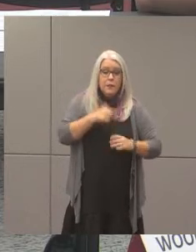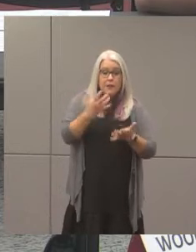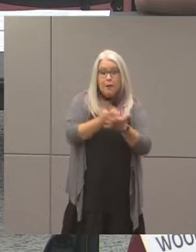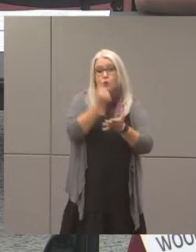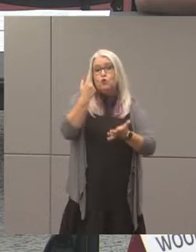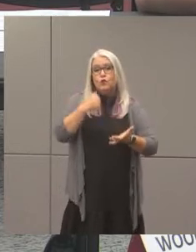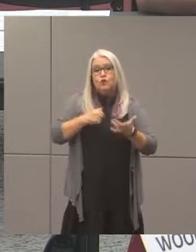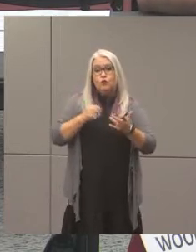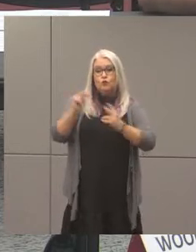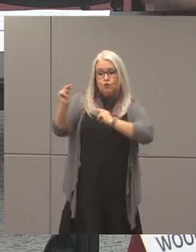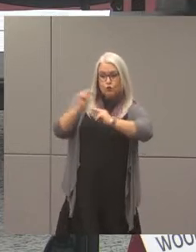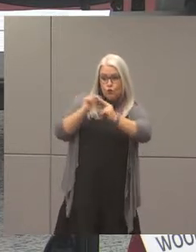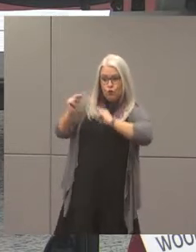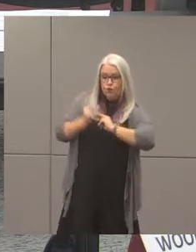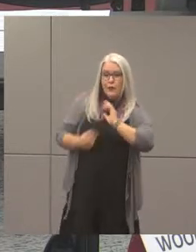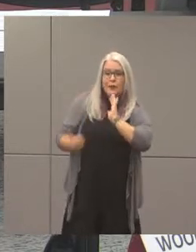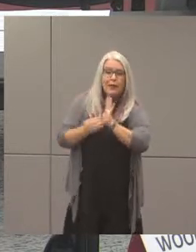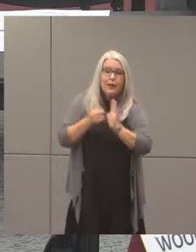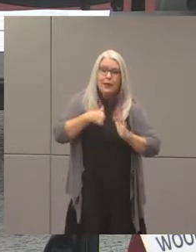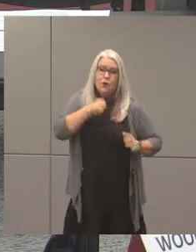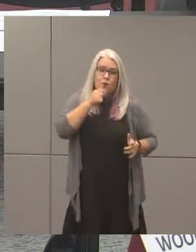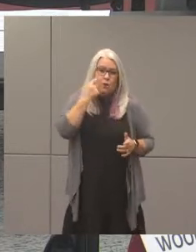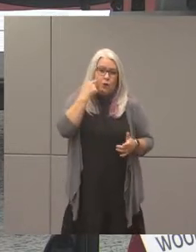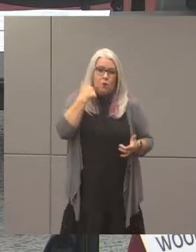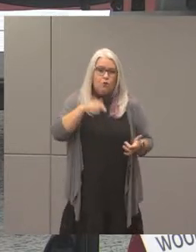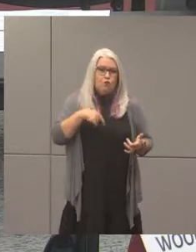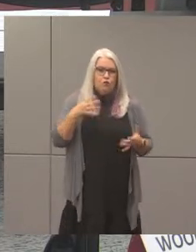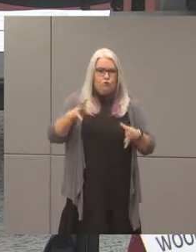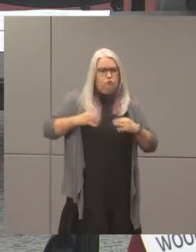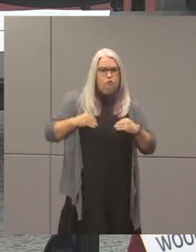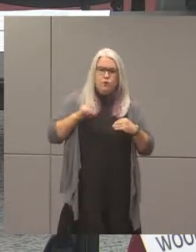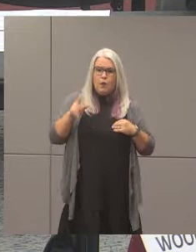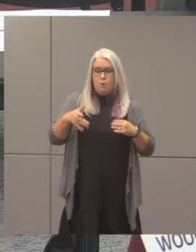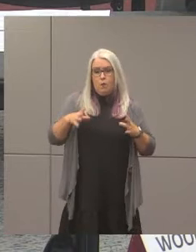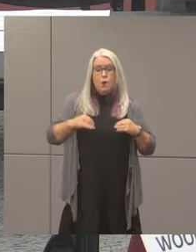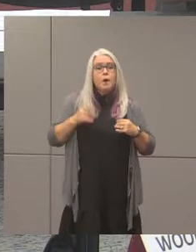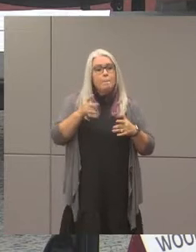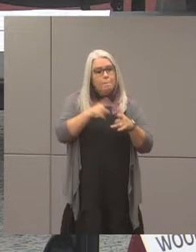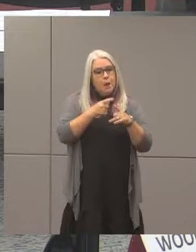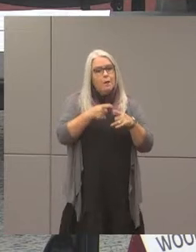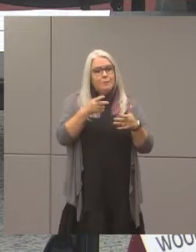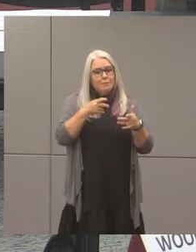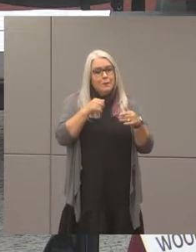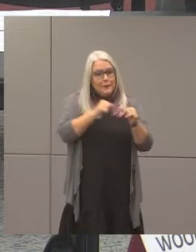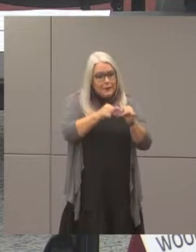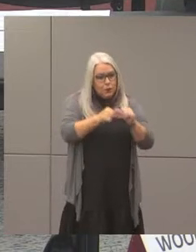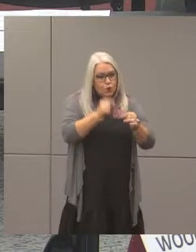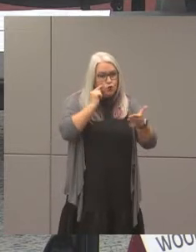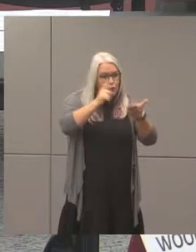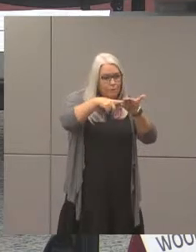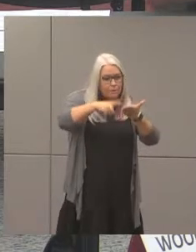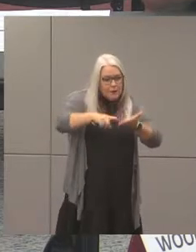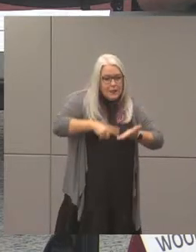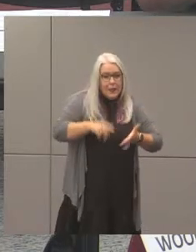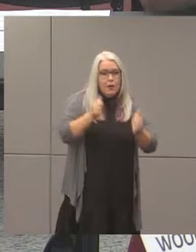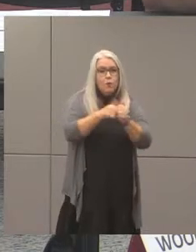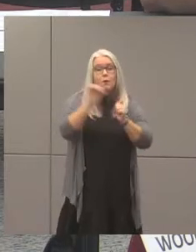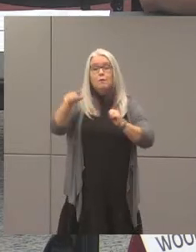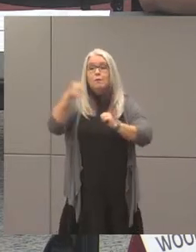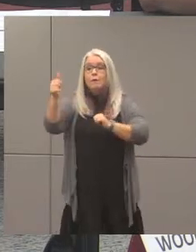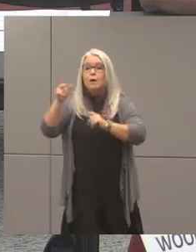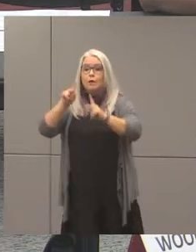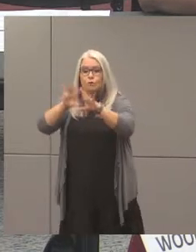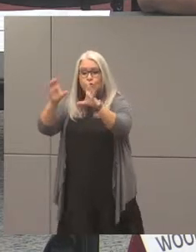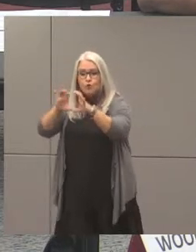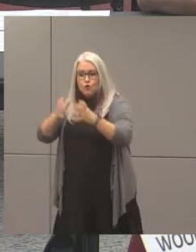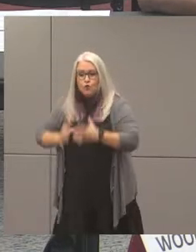well. So I don't think we just take it and roll over, but we definitely investigate further with other people that this was done